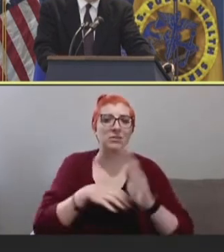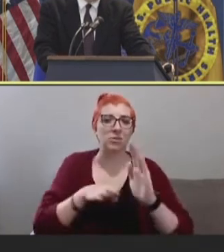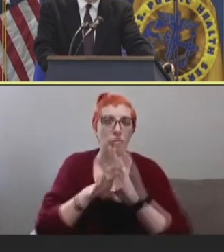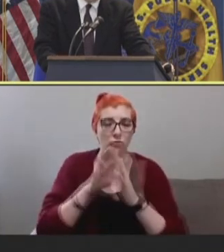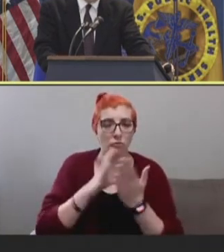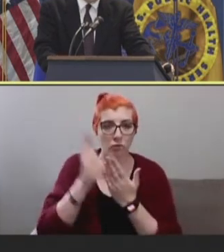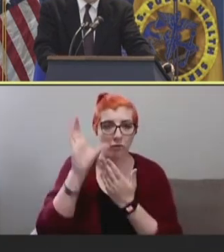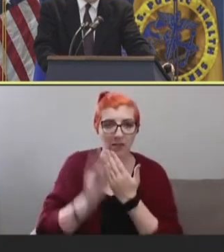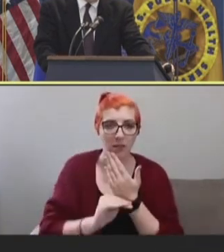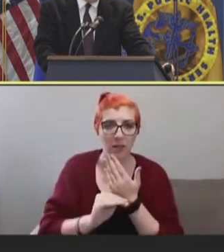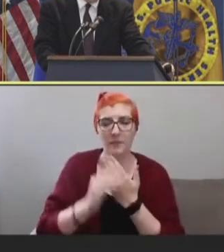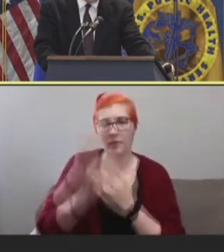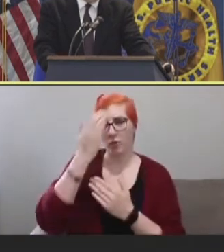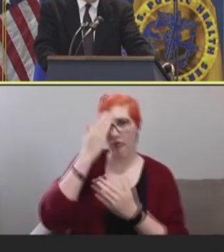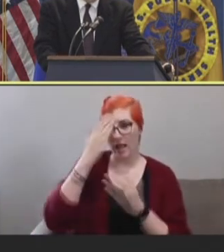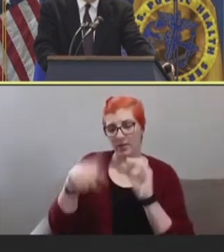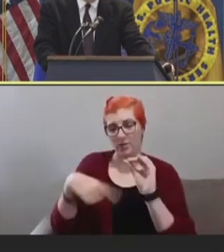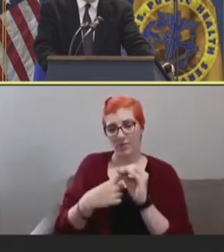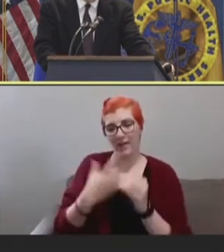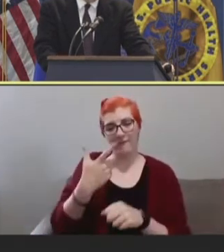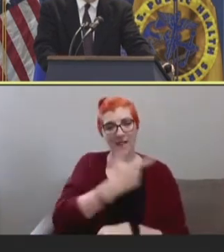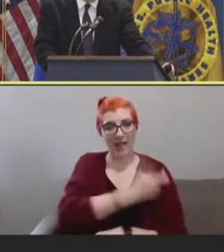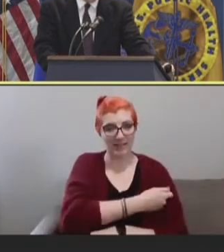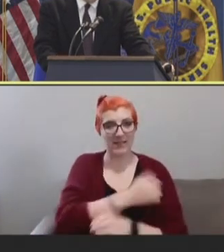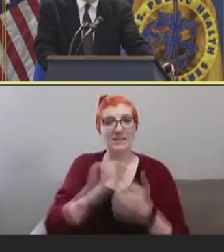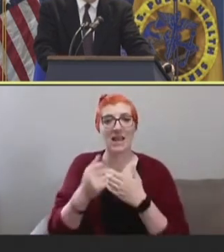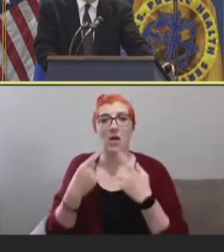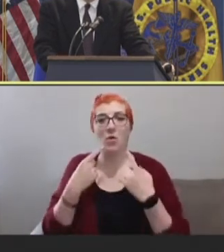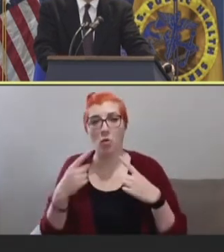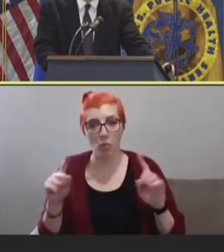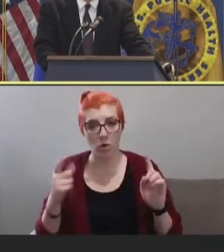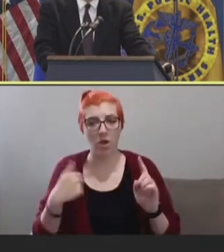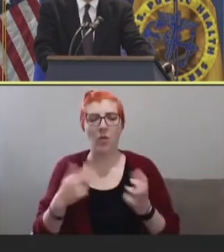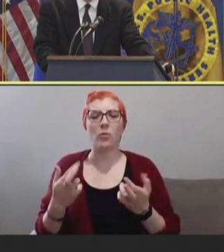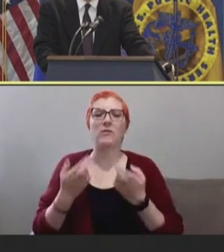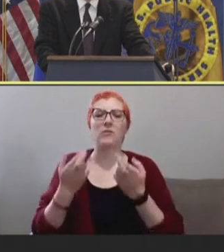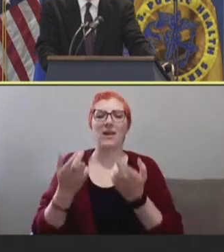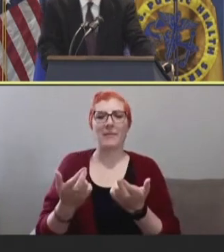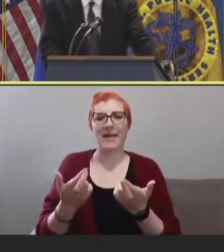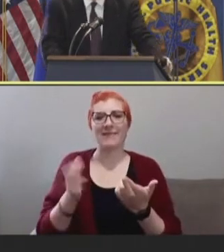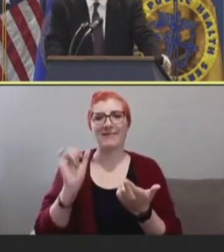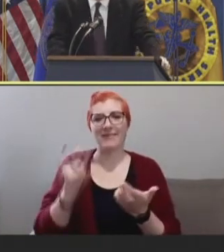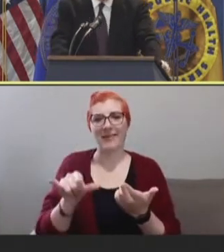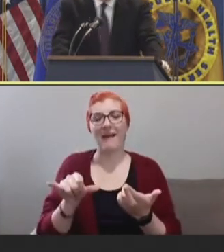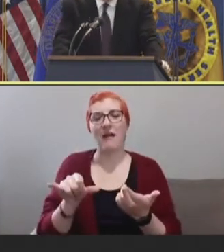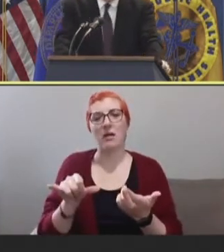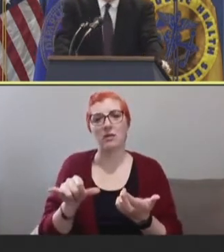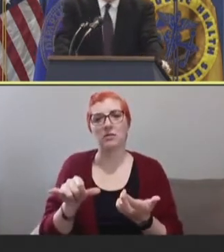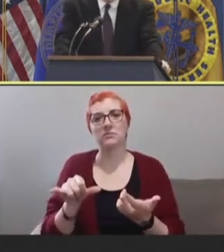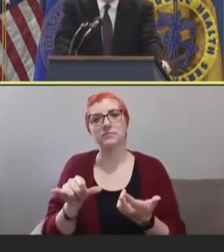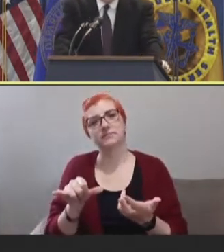how they work. And we recommend that was